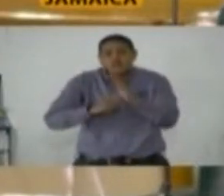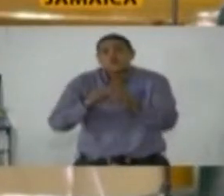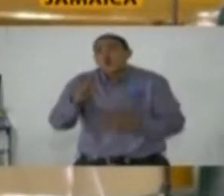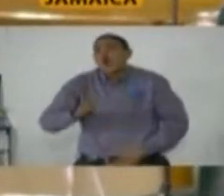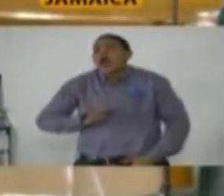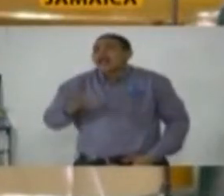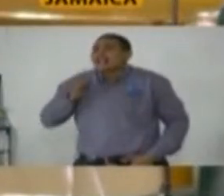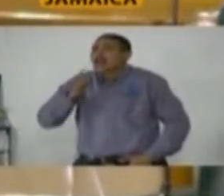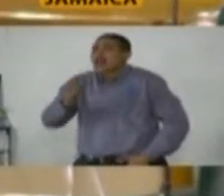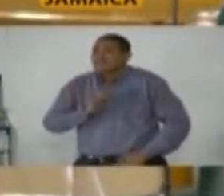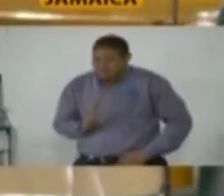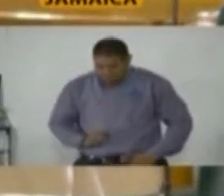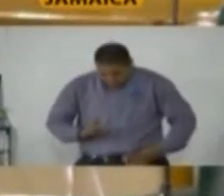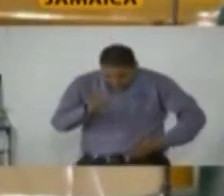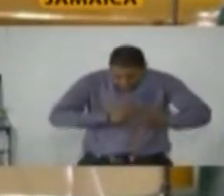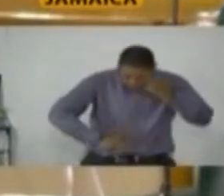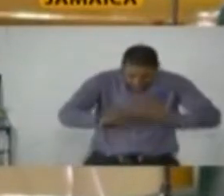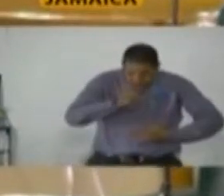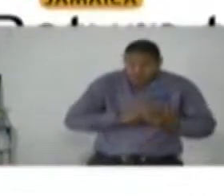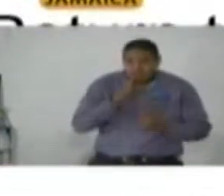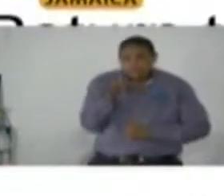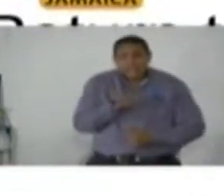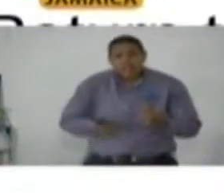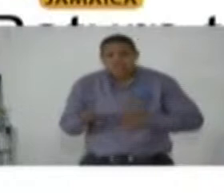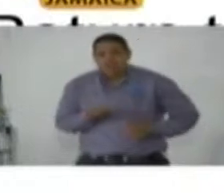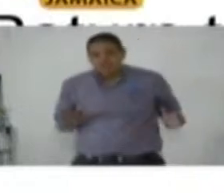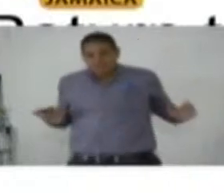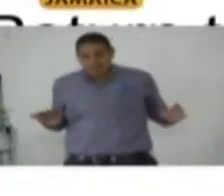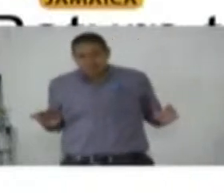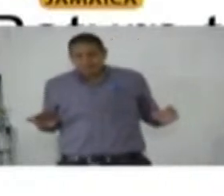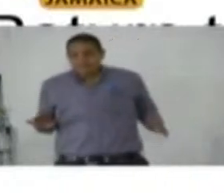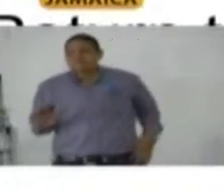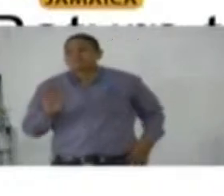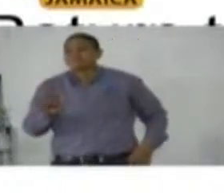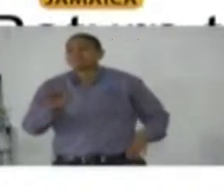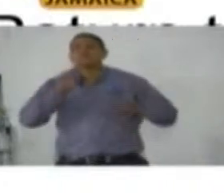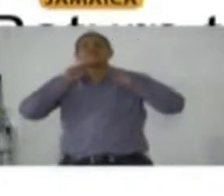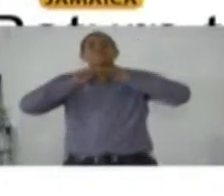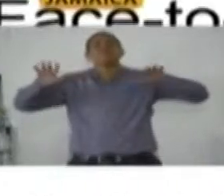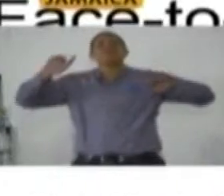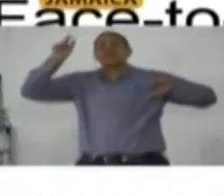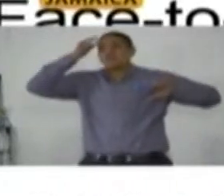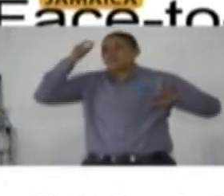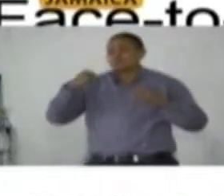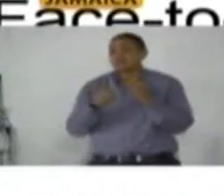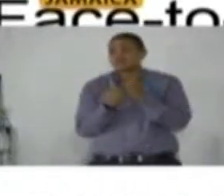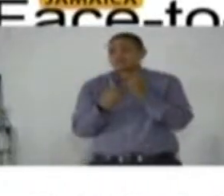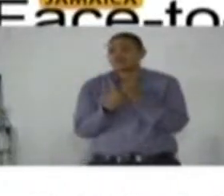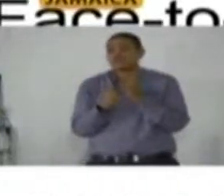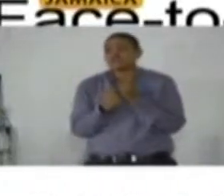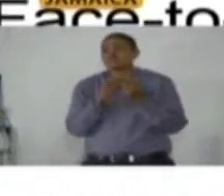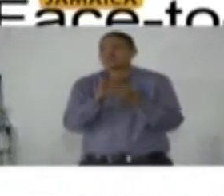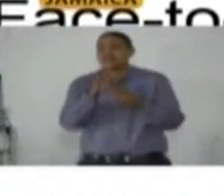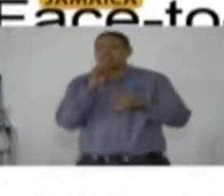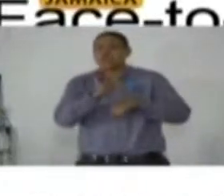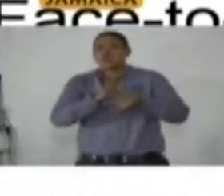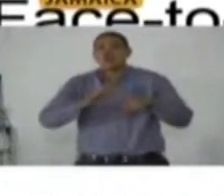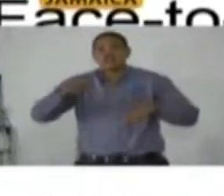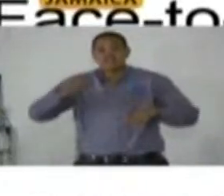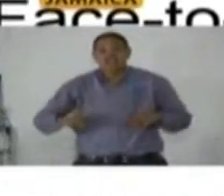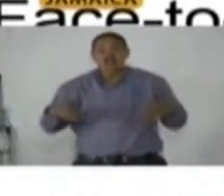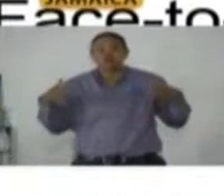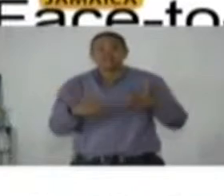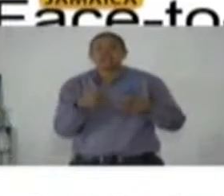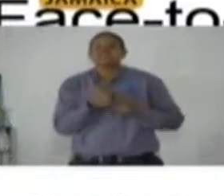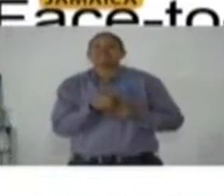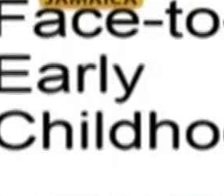physical interactions with each other. Across the government-sponsored portion of the early childhood sector, comprising